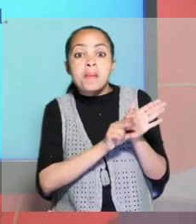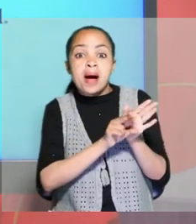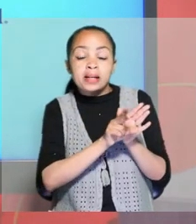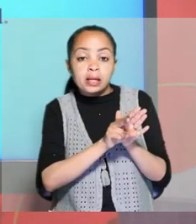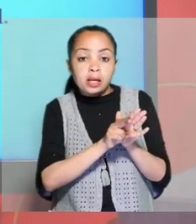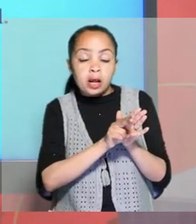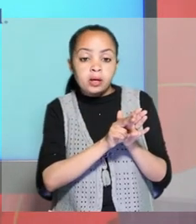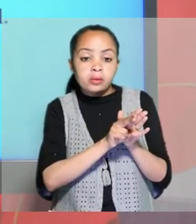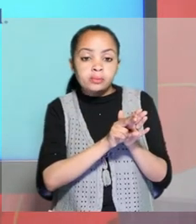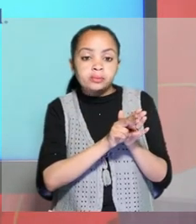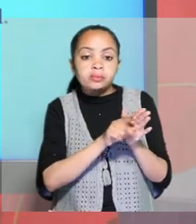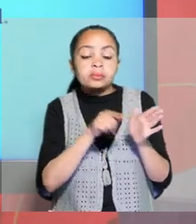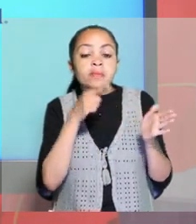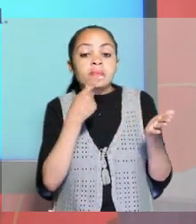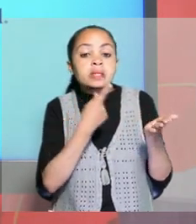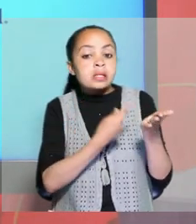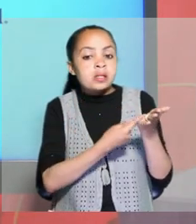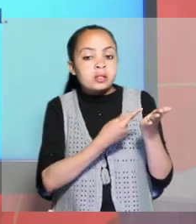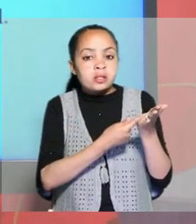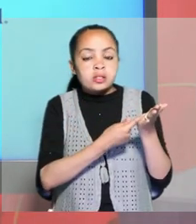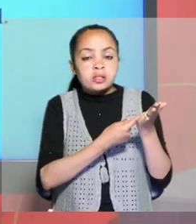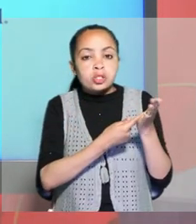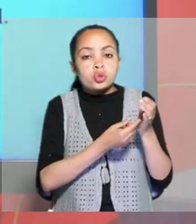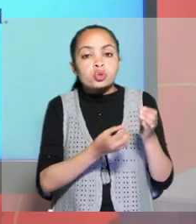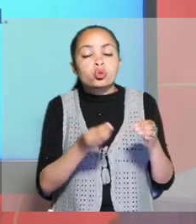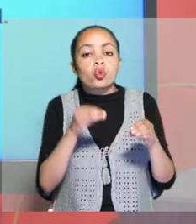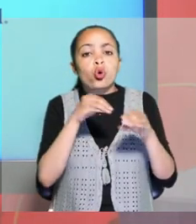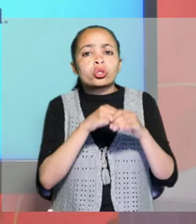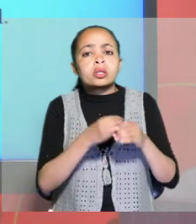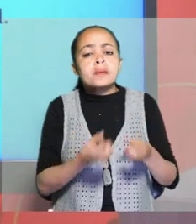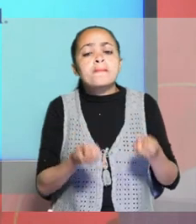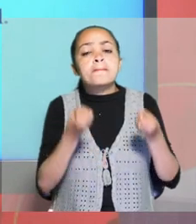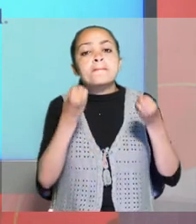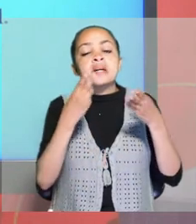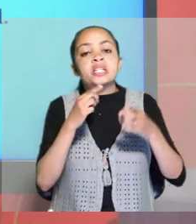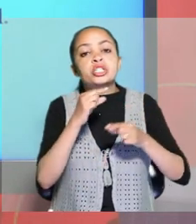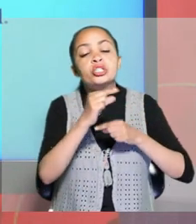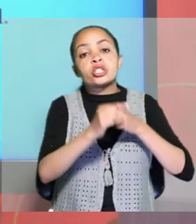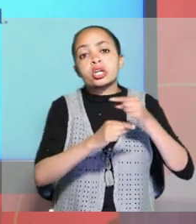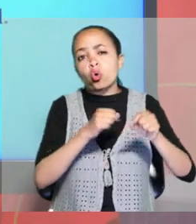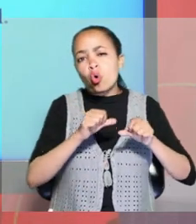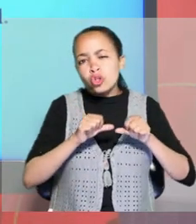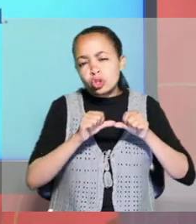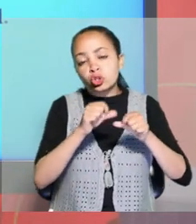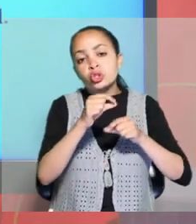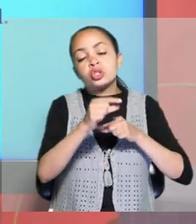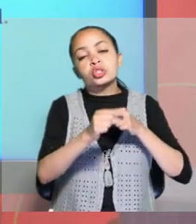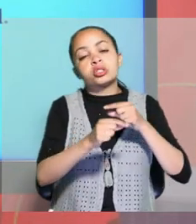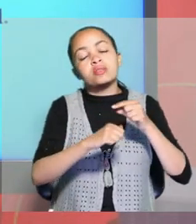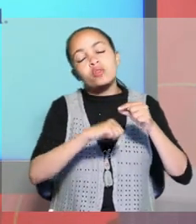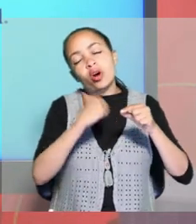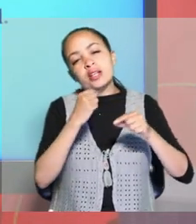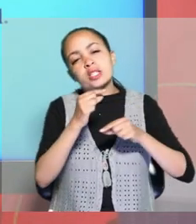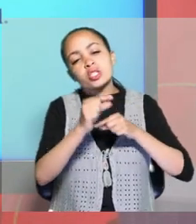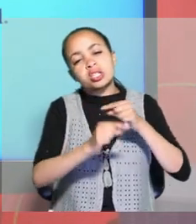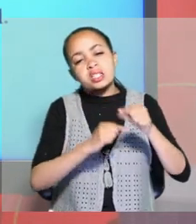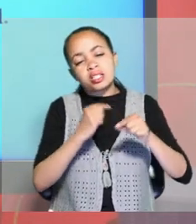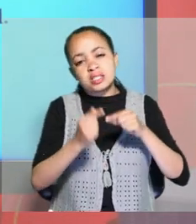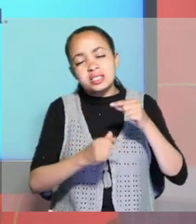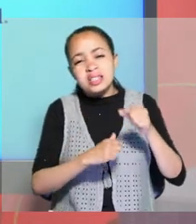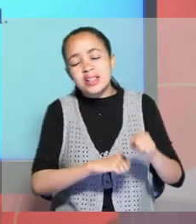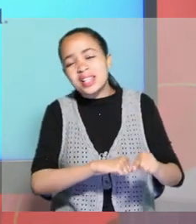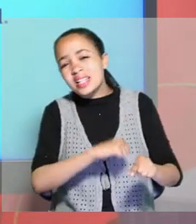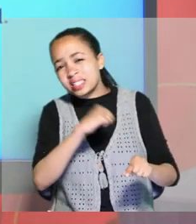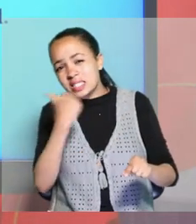genome, this genome can be continued for many generations until certain condition